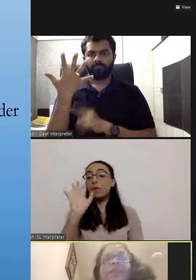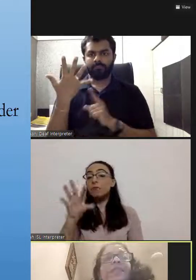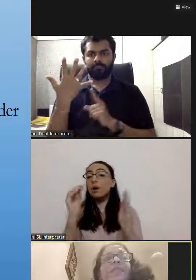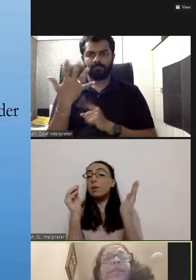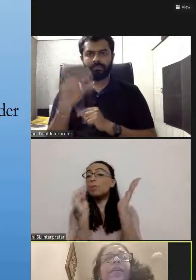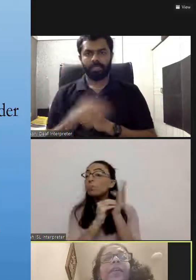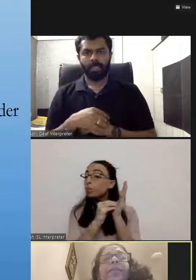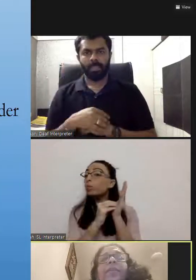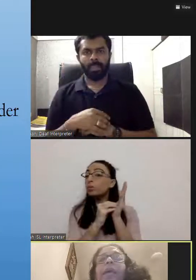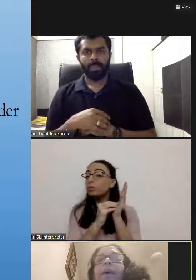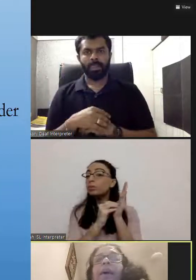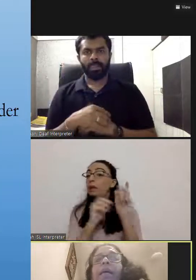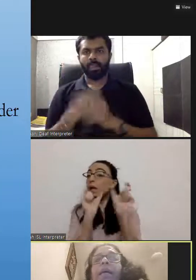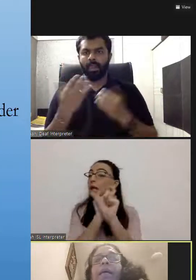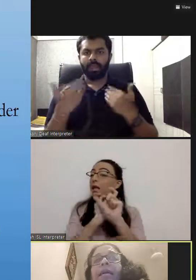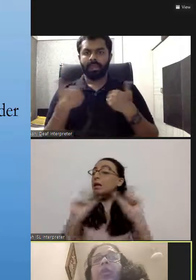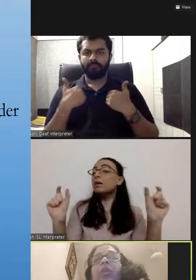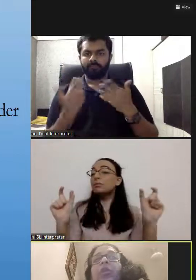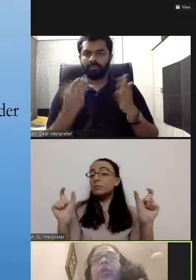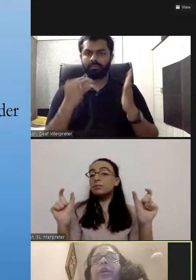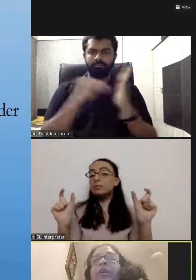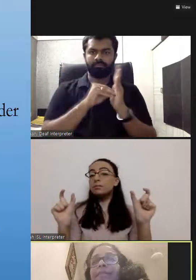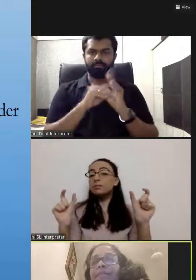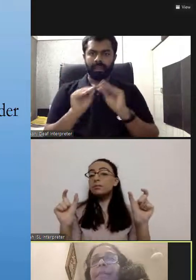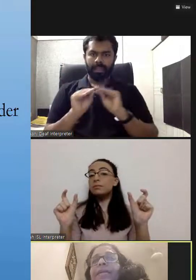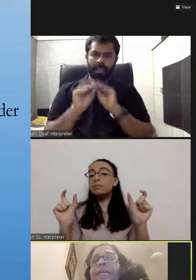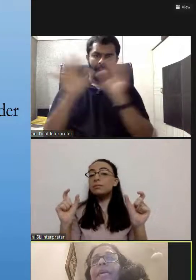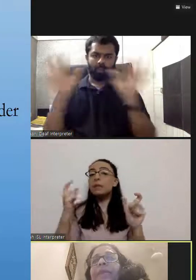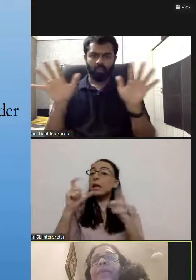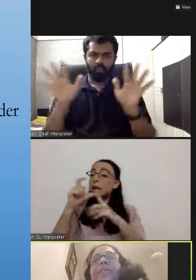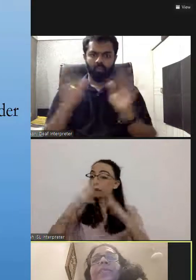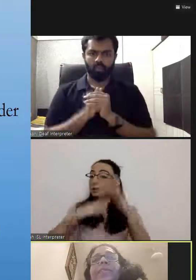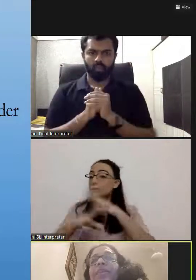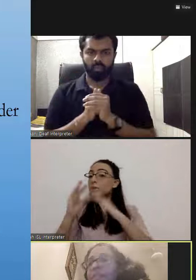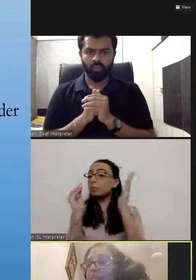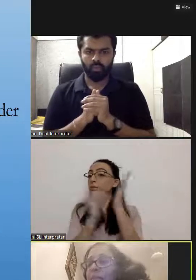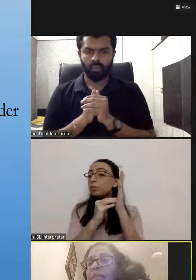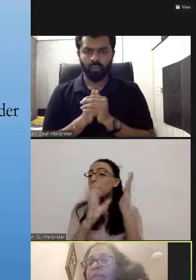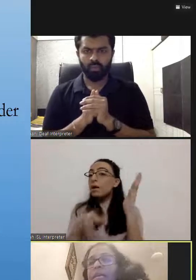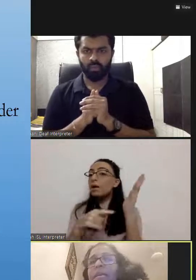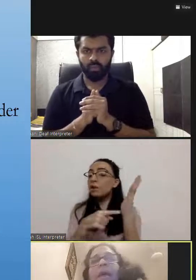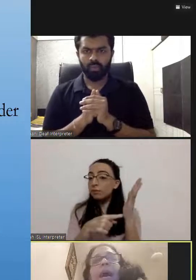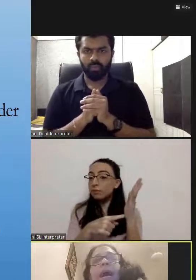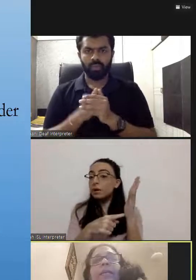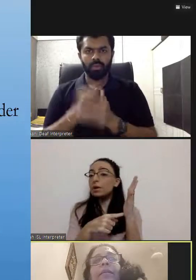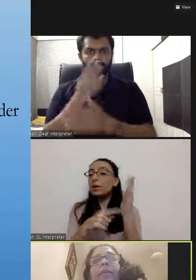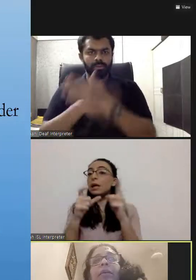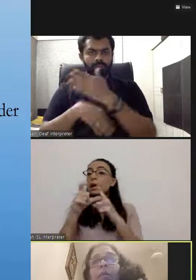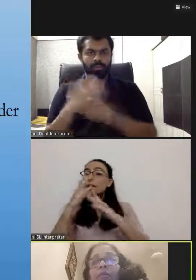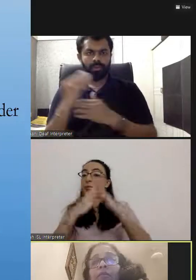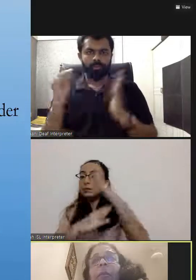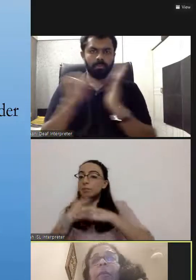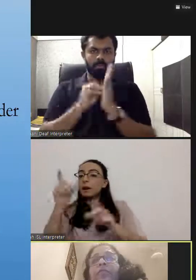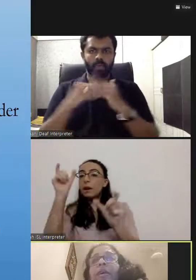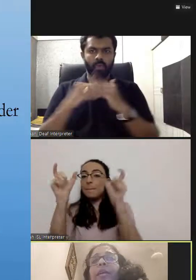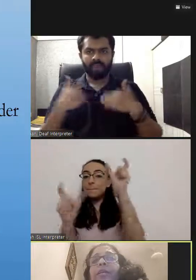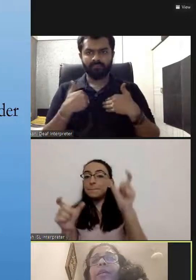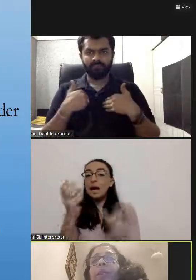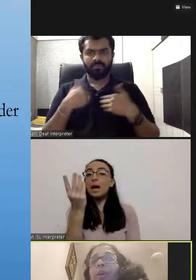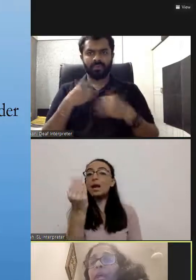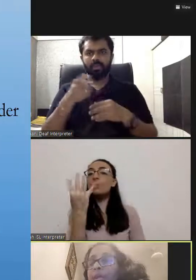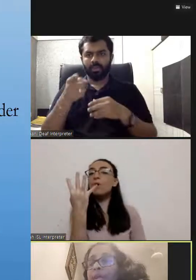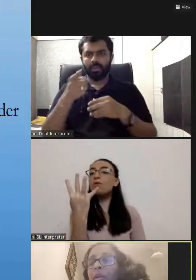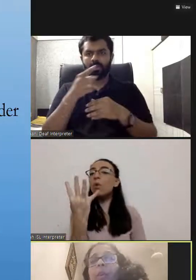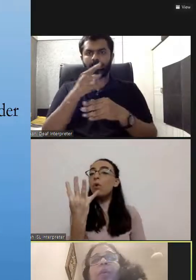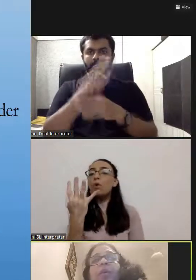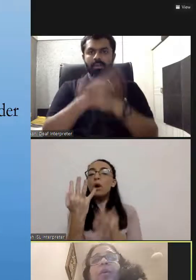very specifically include disability and persons with disability. Under Goal 4, education,